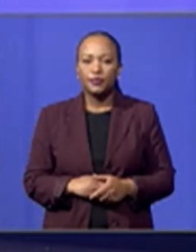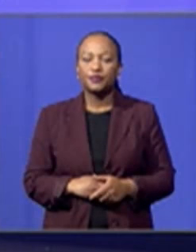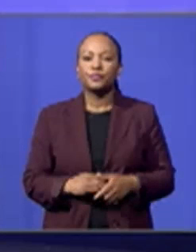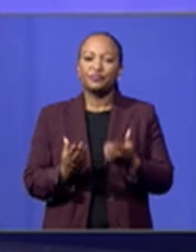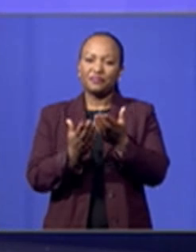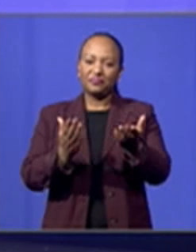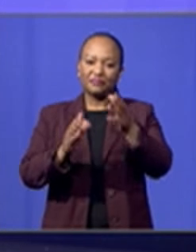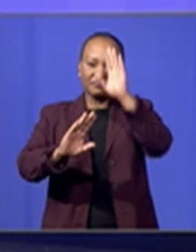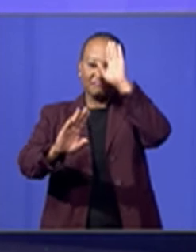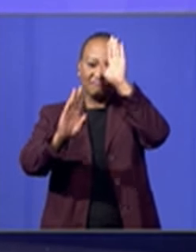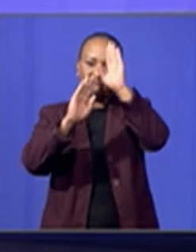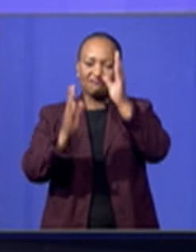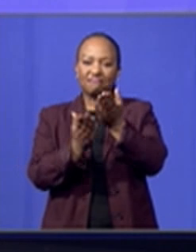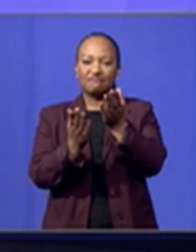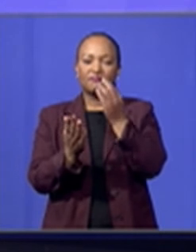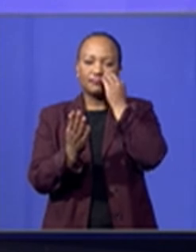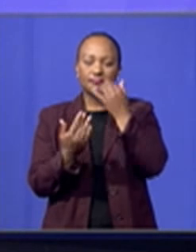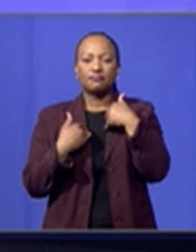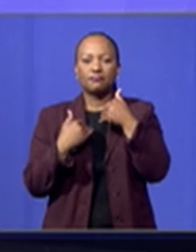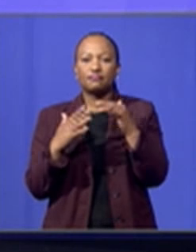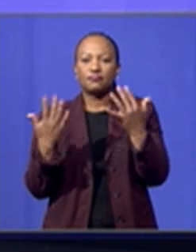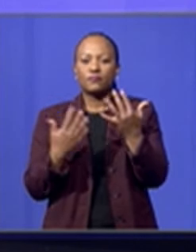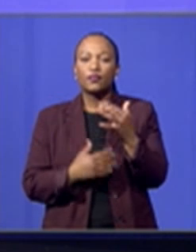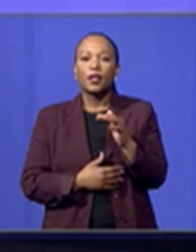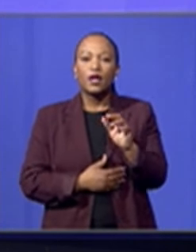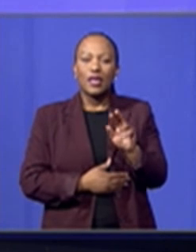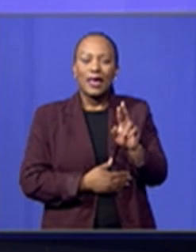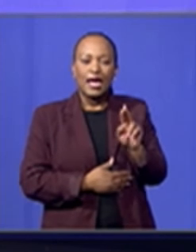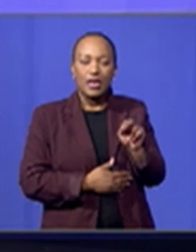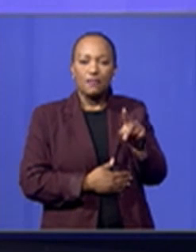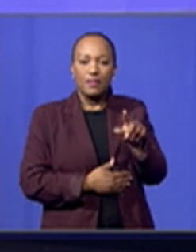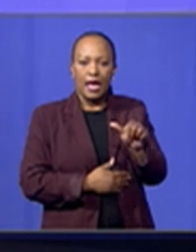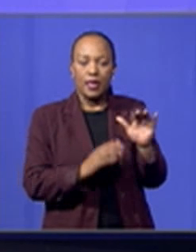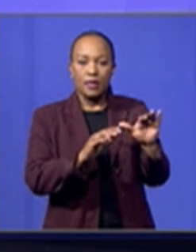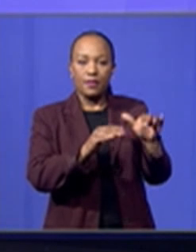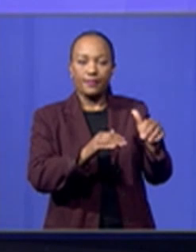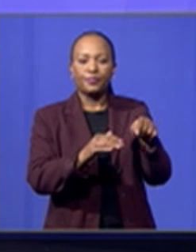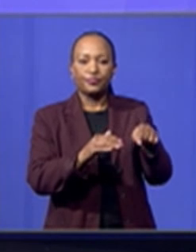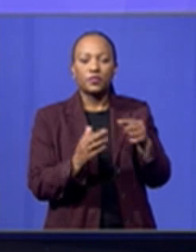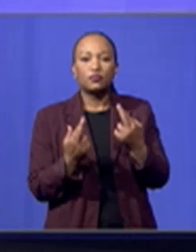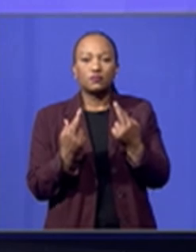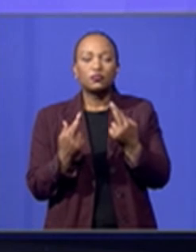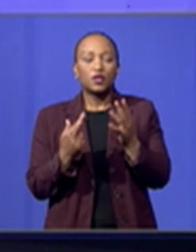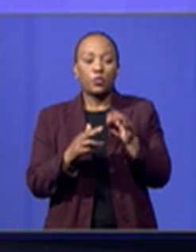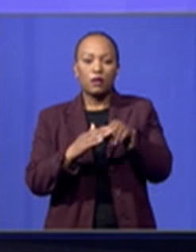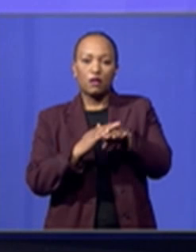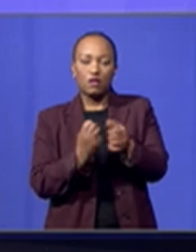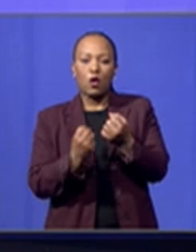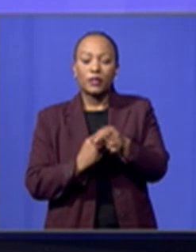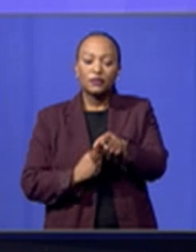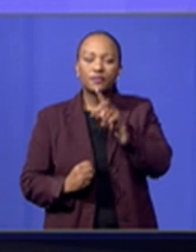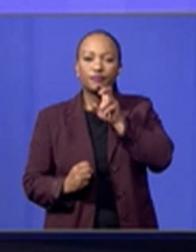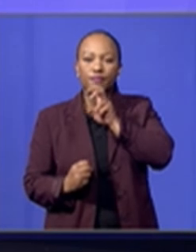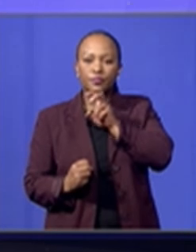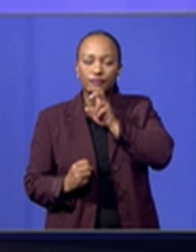Mogaetso madume tsa segong jalo re simolola ka gore bothati jwa bosetšhaba jwa bosekisi NPA bo solofetswe kwa kgotlatshekelo ka la botlhano